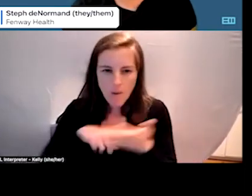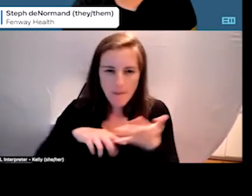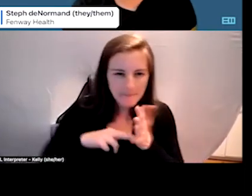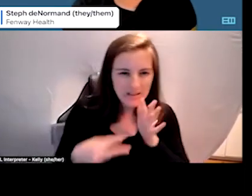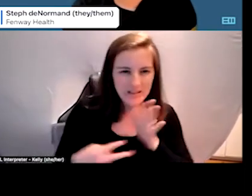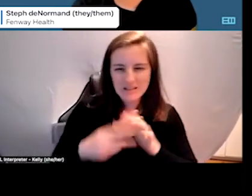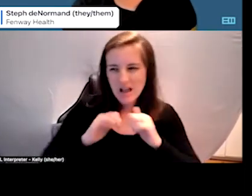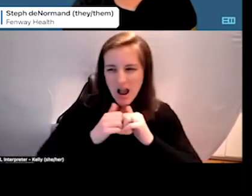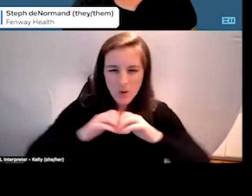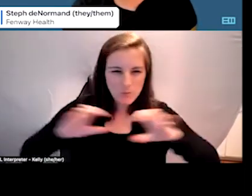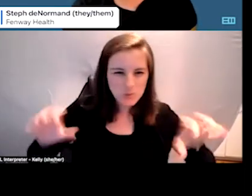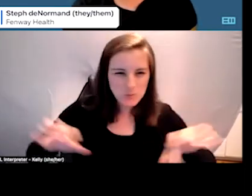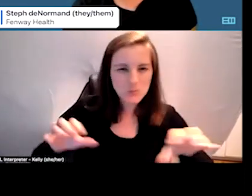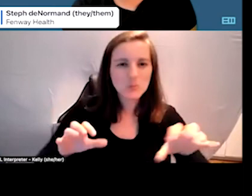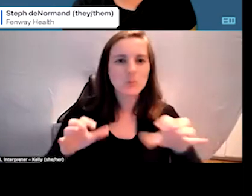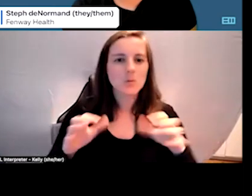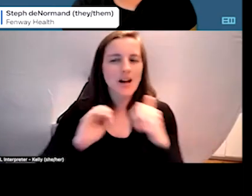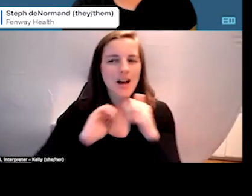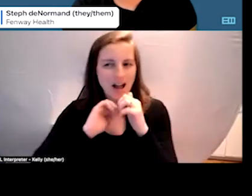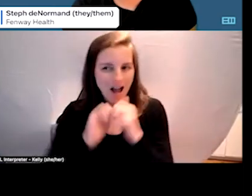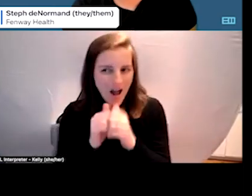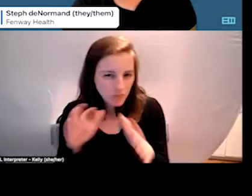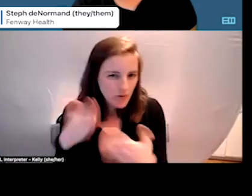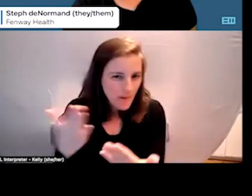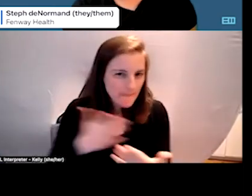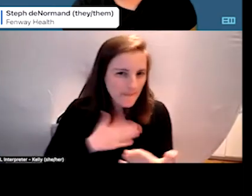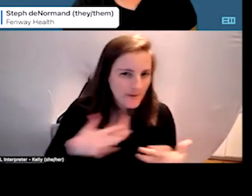before a visit, during a visit, after a visit, anything like